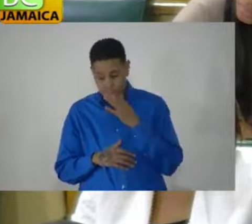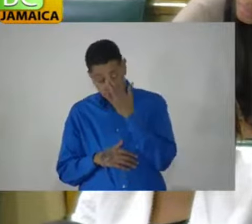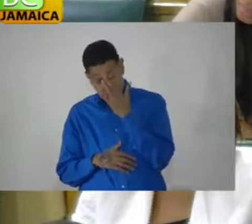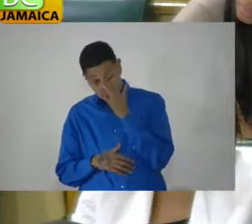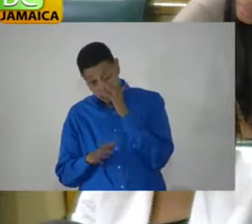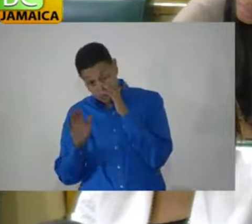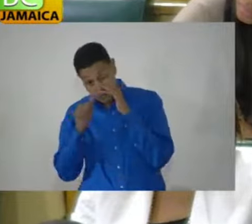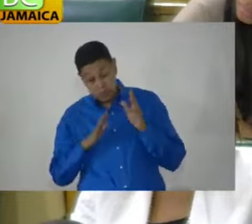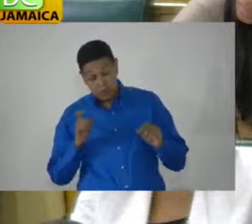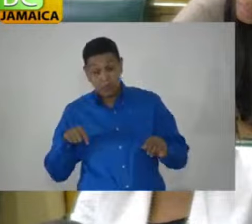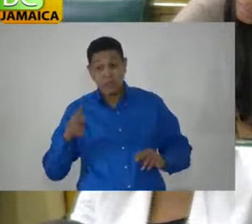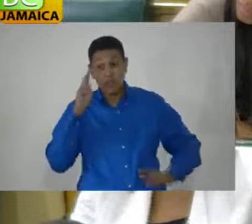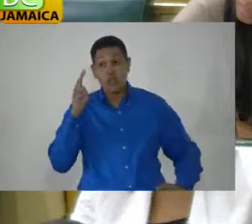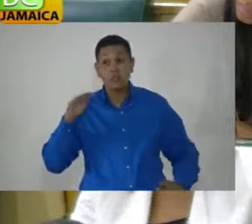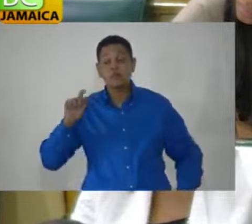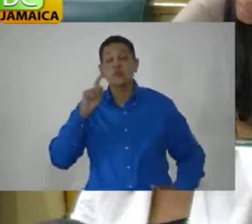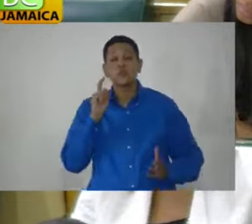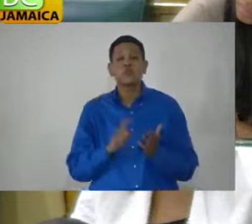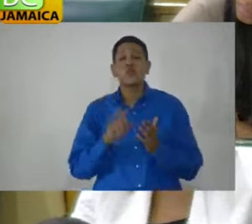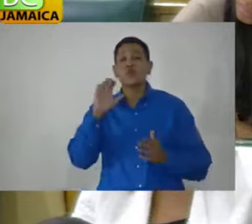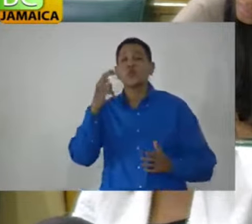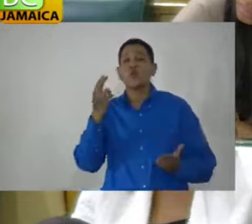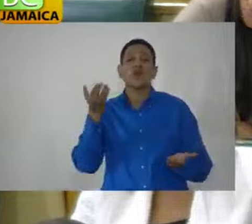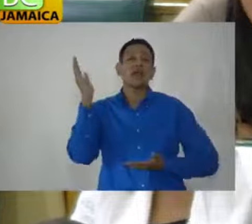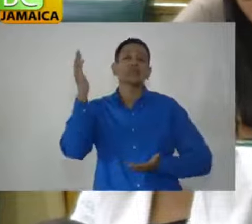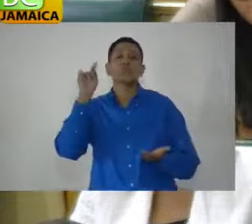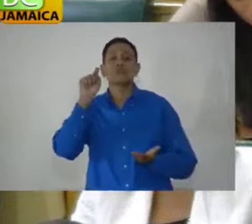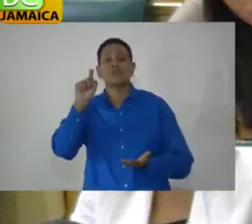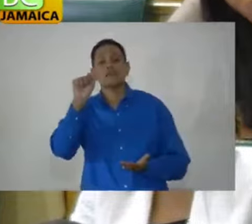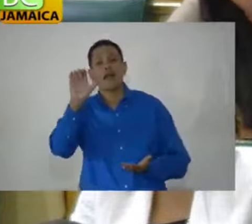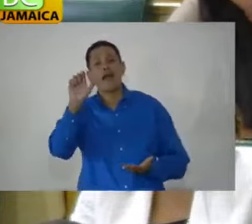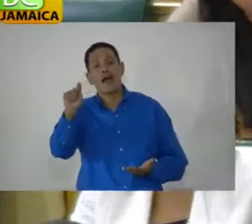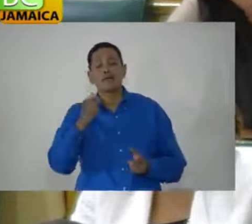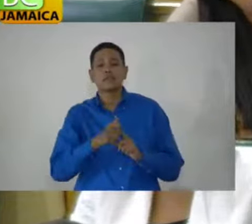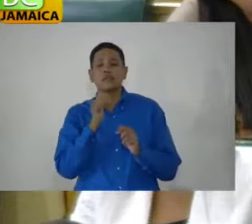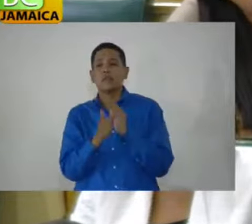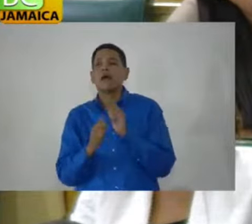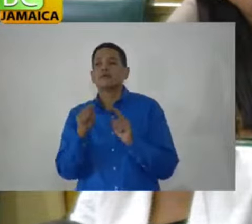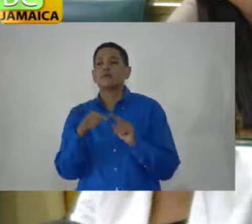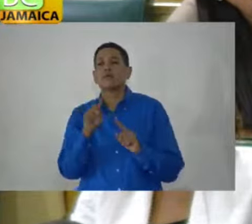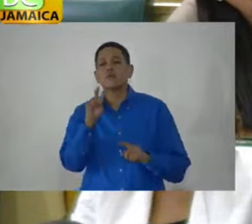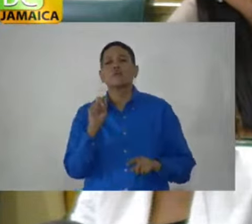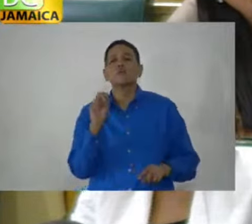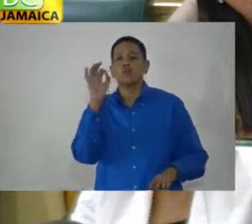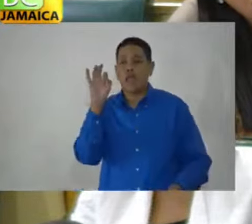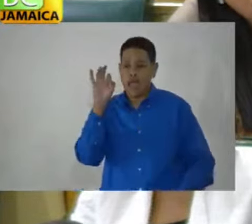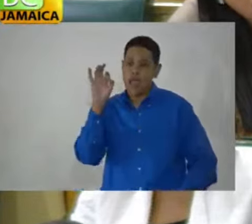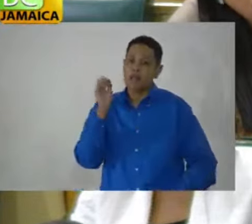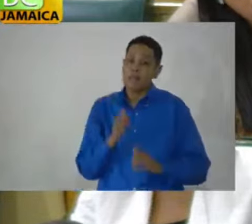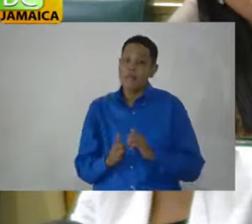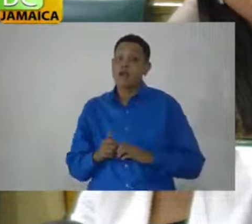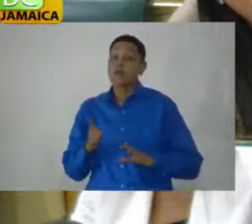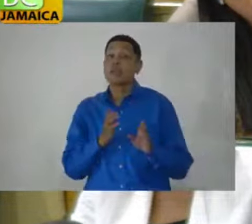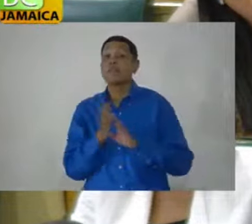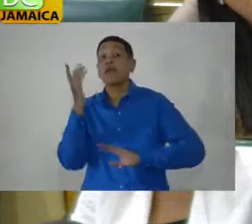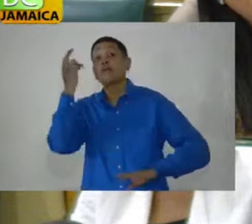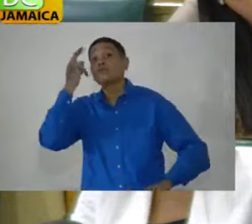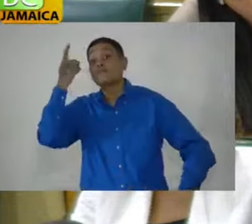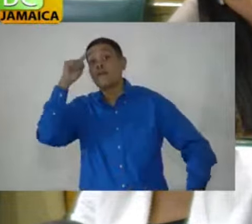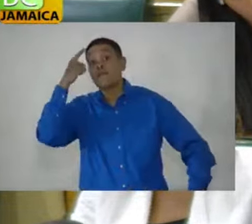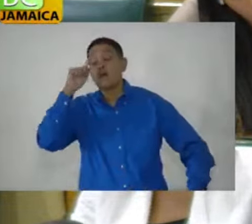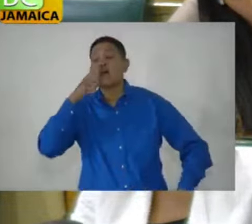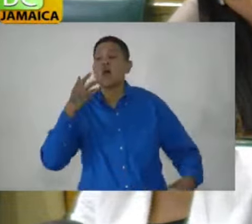Madam Speaker, this Honourable House should note that the Conch Export Levy Act was passed in 2009 with its main purpose to